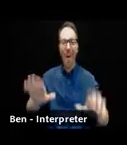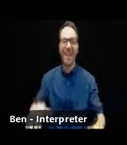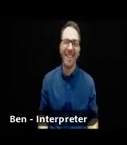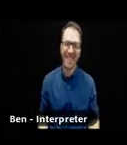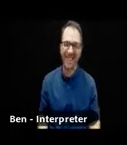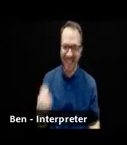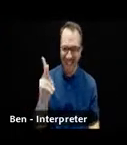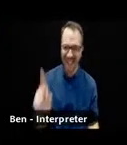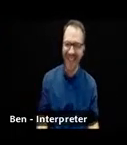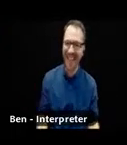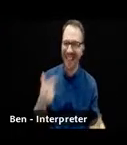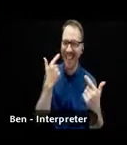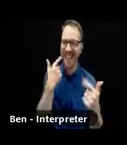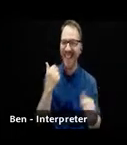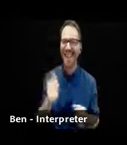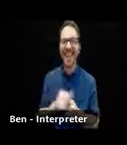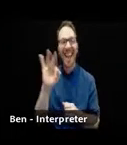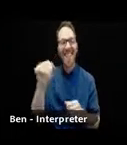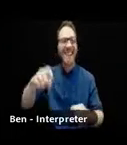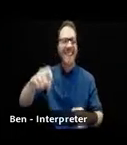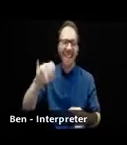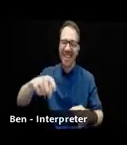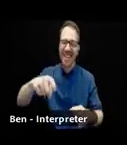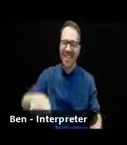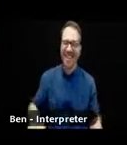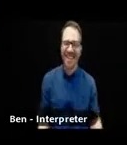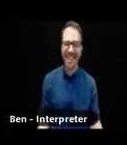okay, if they need it, if he needs it.